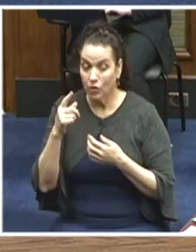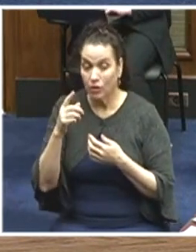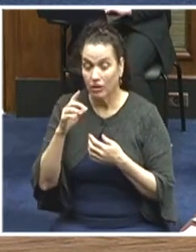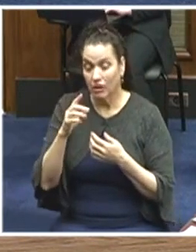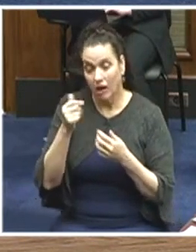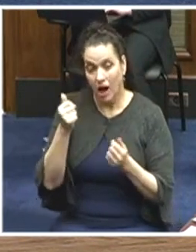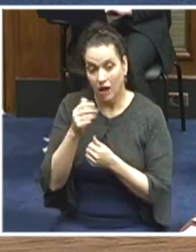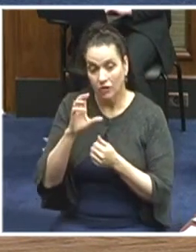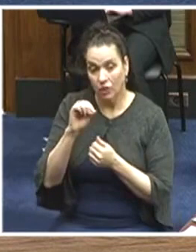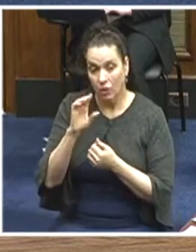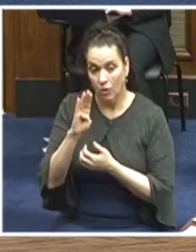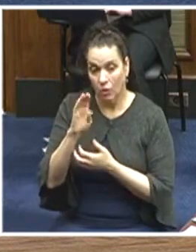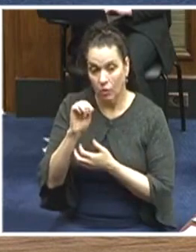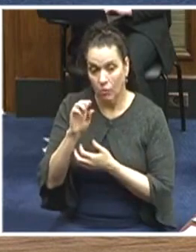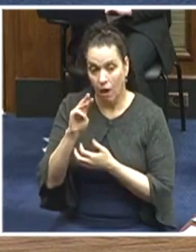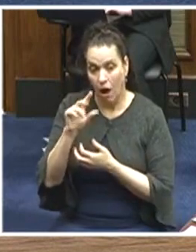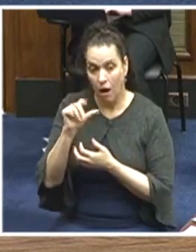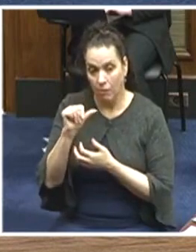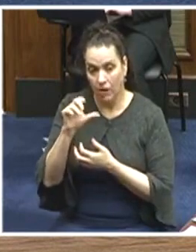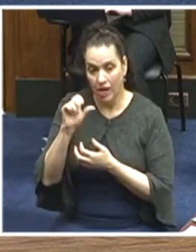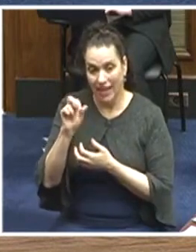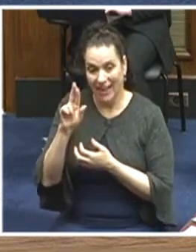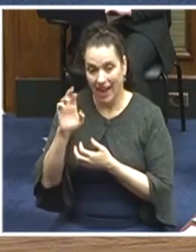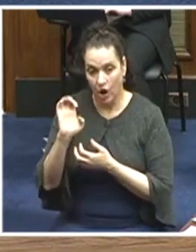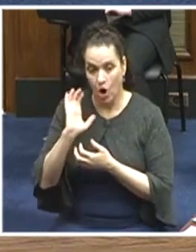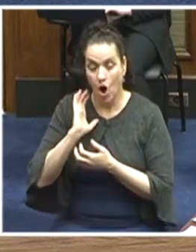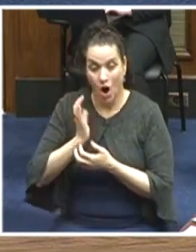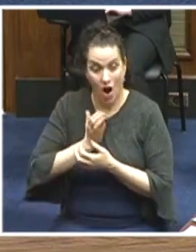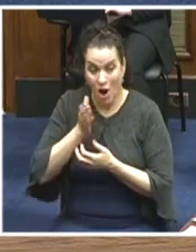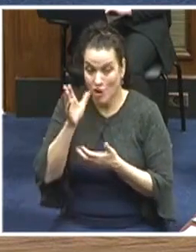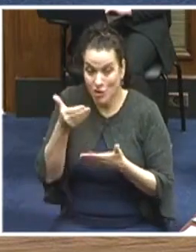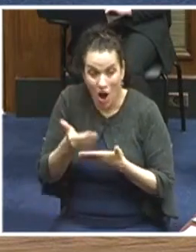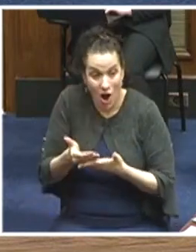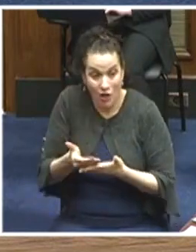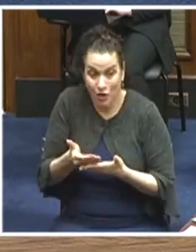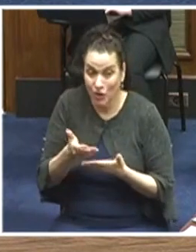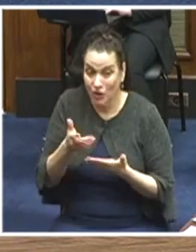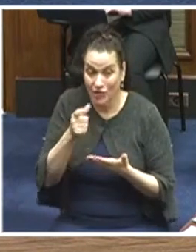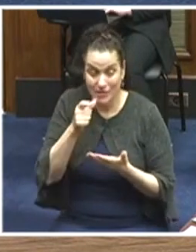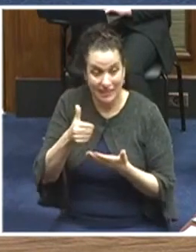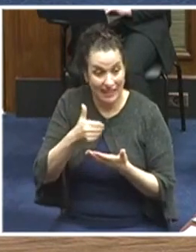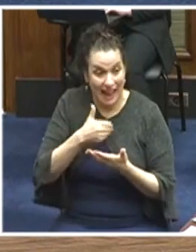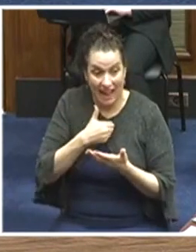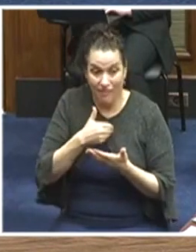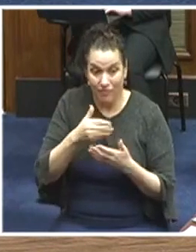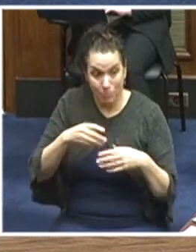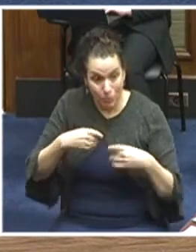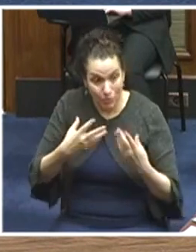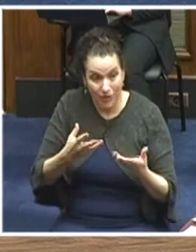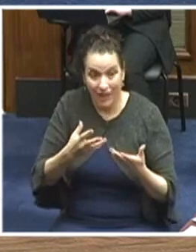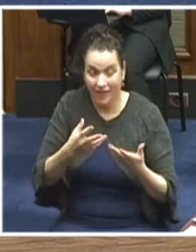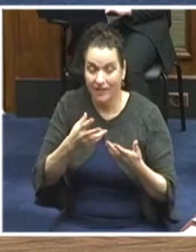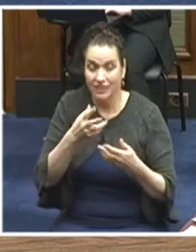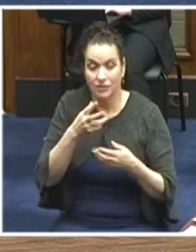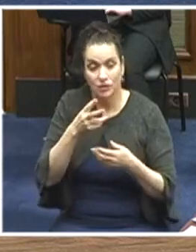was effectively without coverage for cancer. Not the common cold or a broken bone, but cancer.